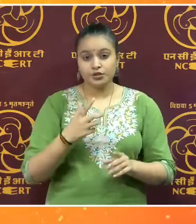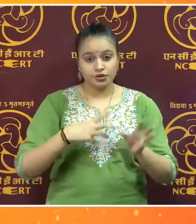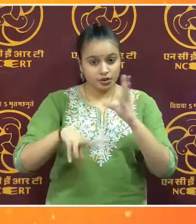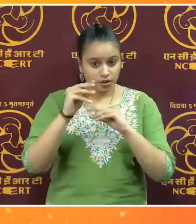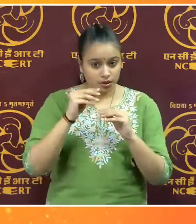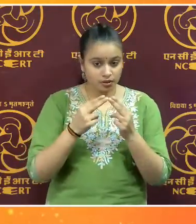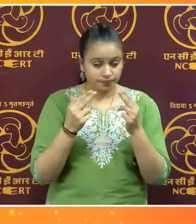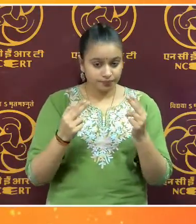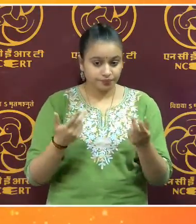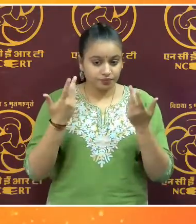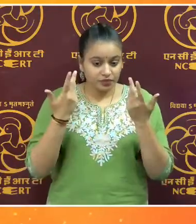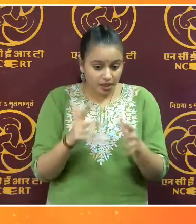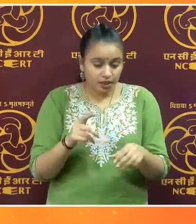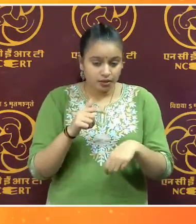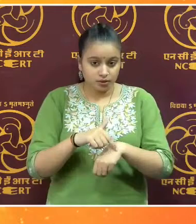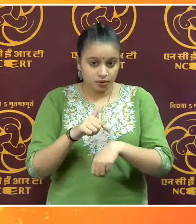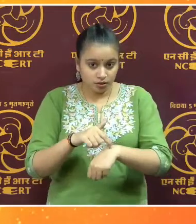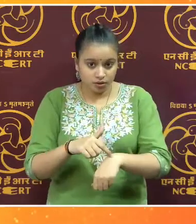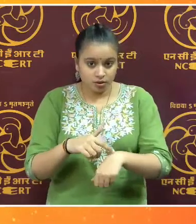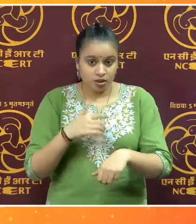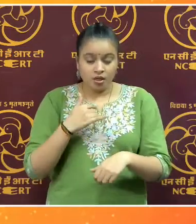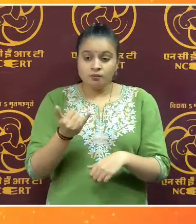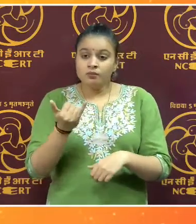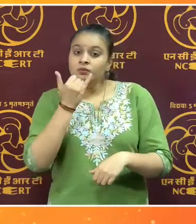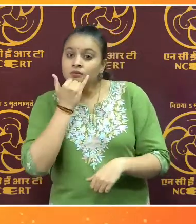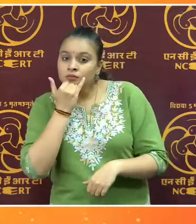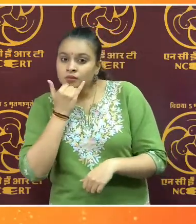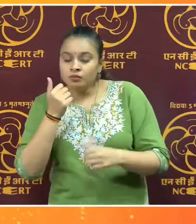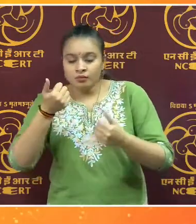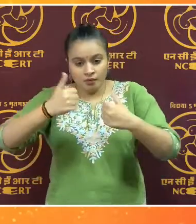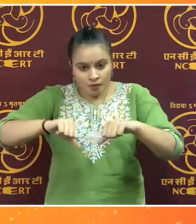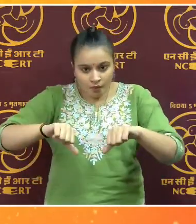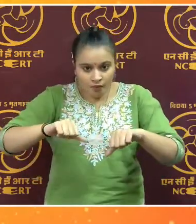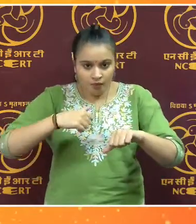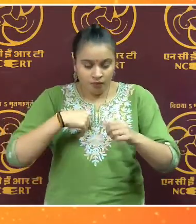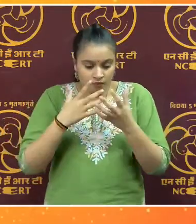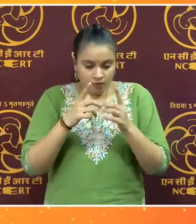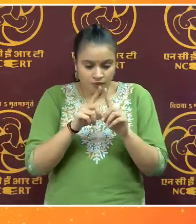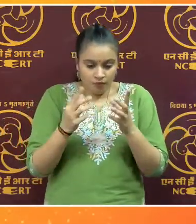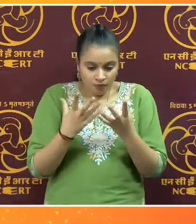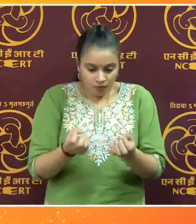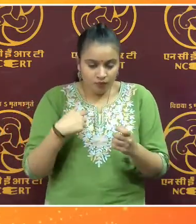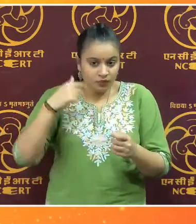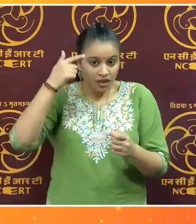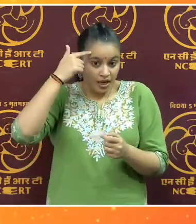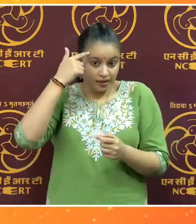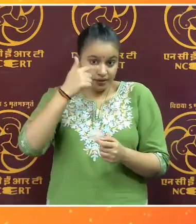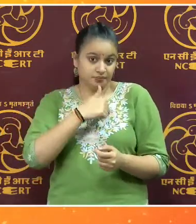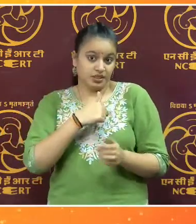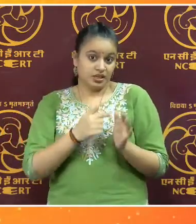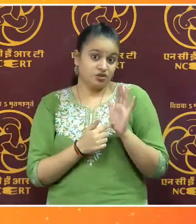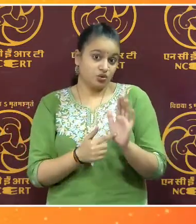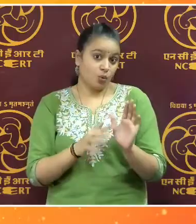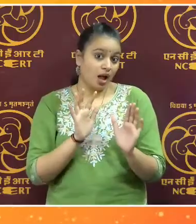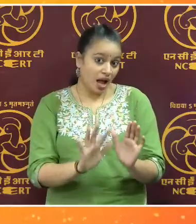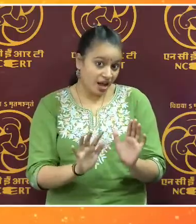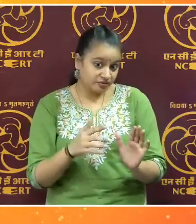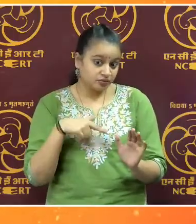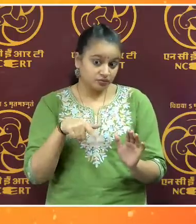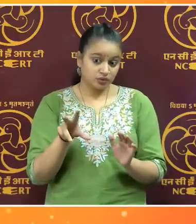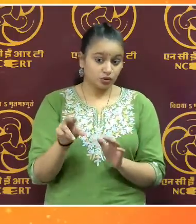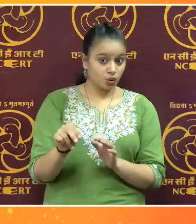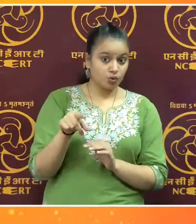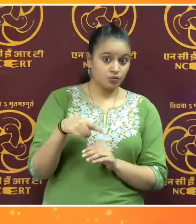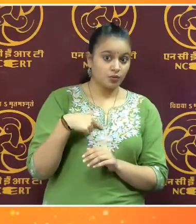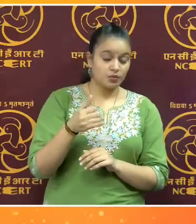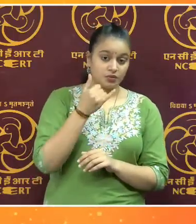story is, whenever you're trying to do anything wrong, anything bad, your heart and your mind indicates you that no, you're doing this wrong. You should